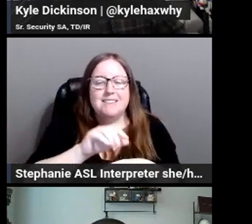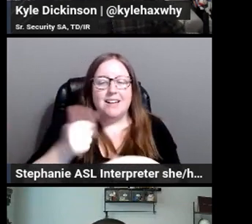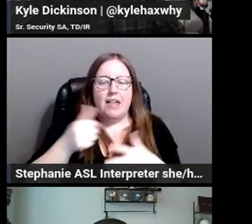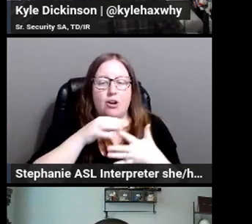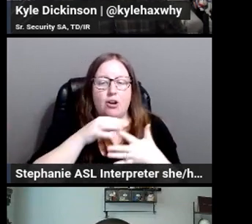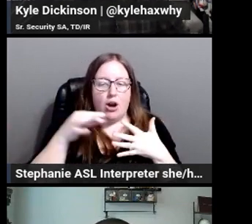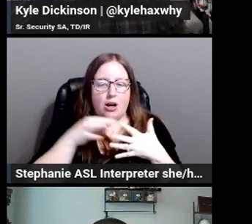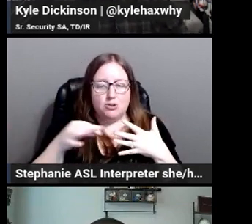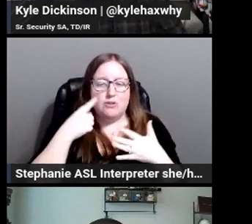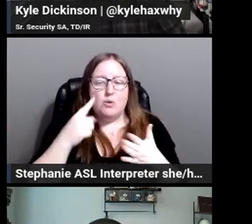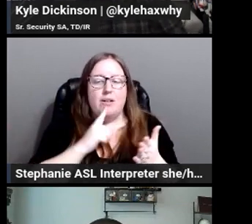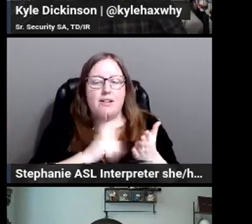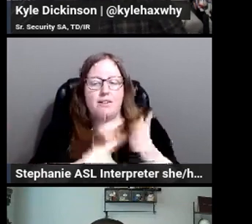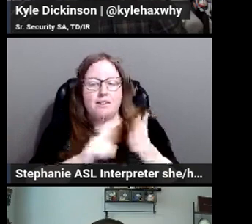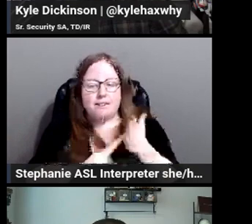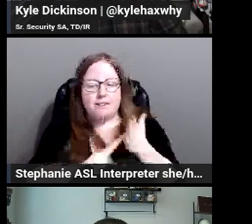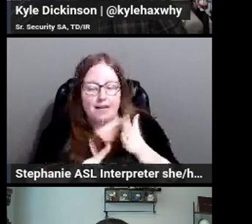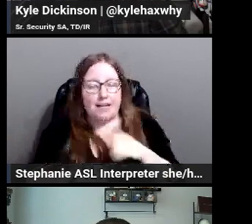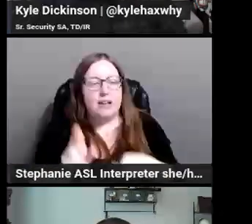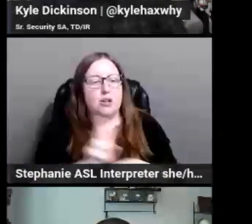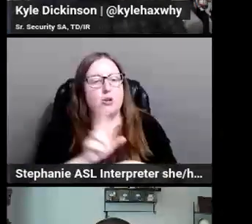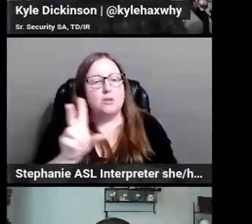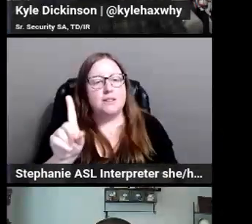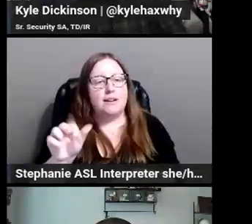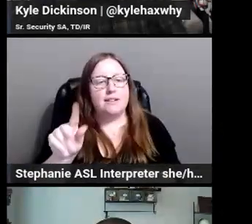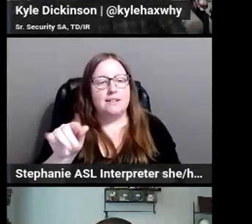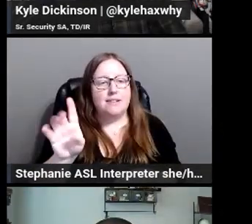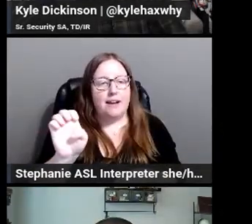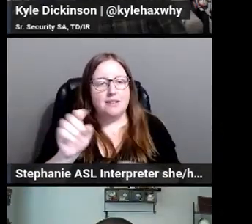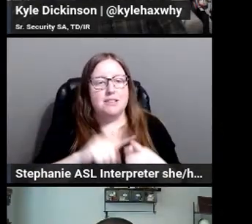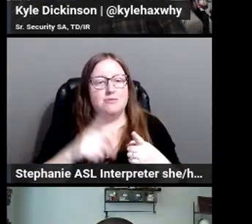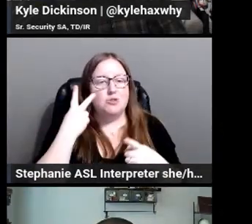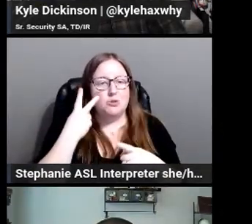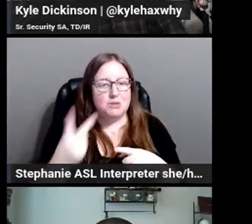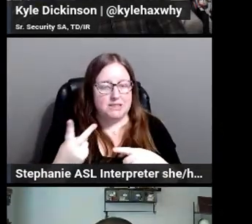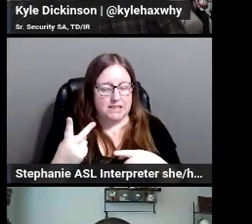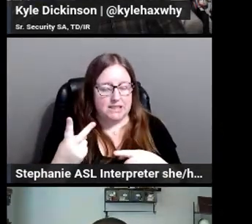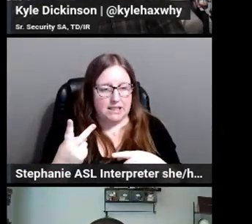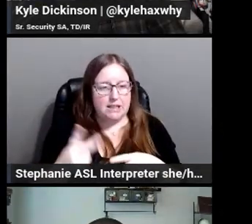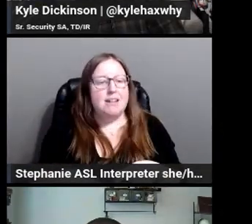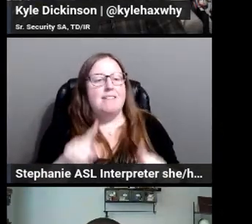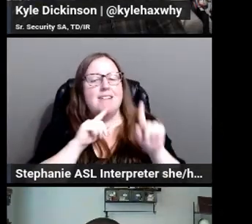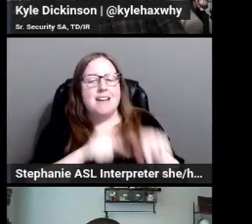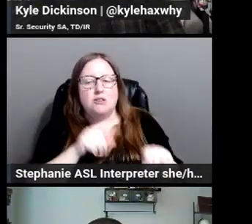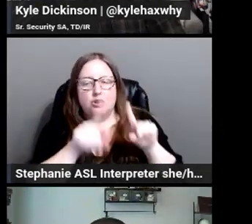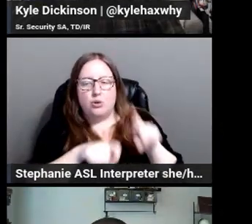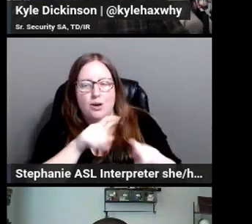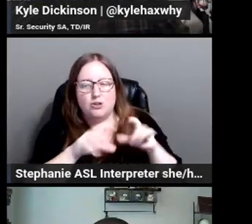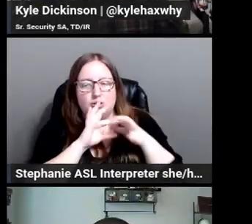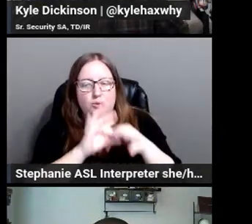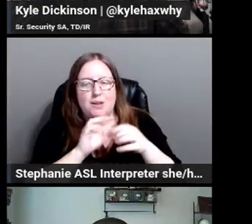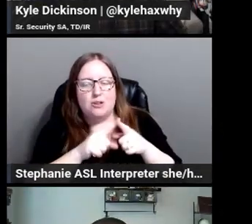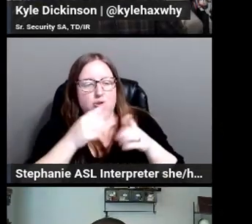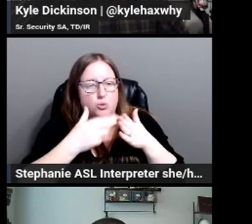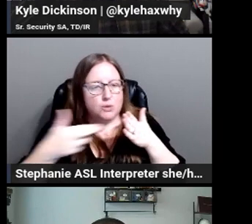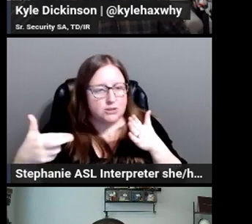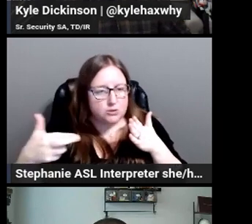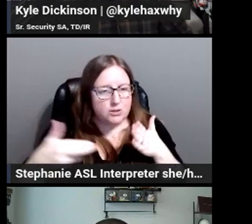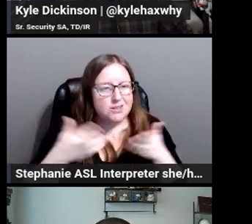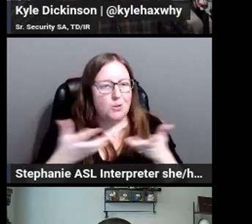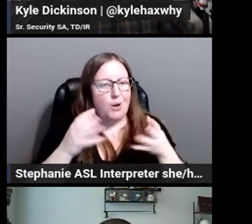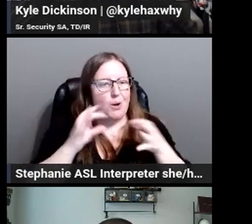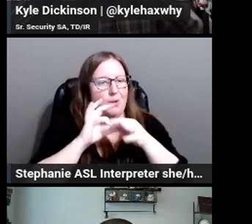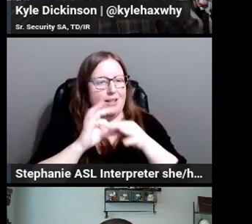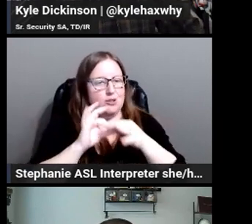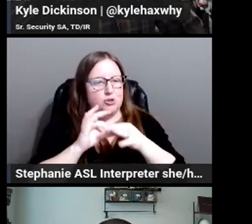when investigating and using detective to really dive into answer questions about resources and what relationships